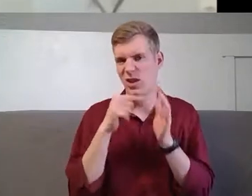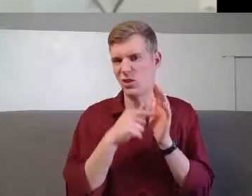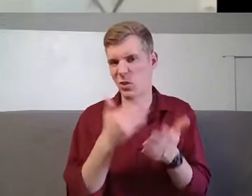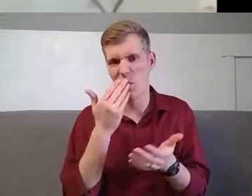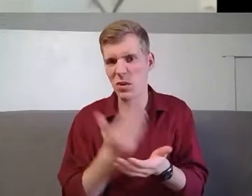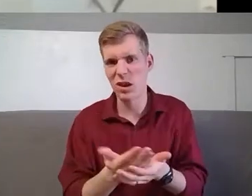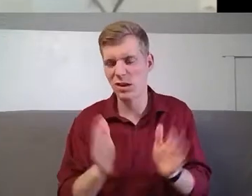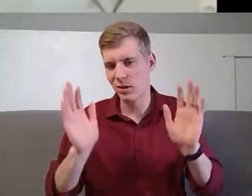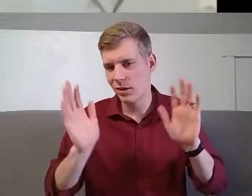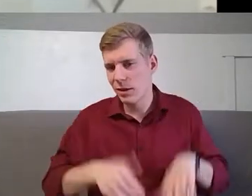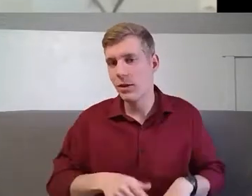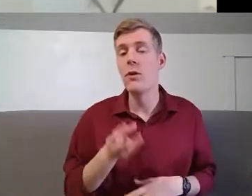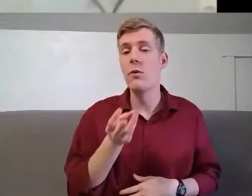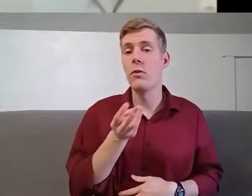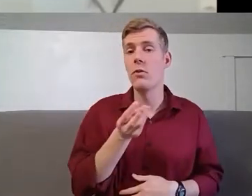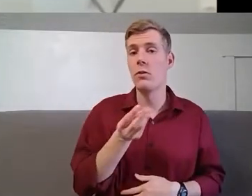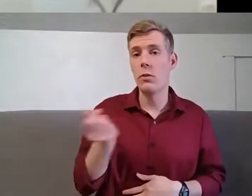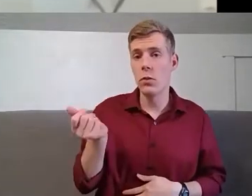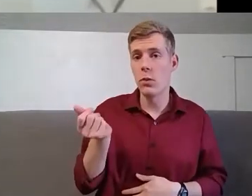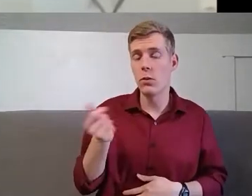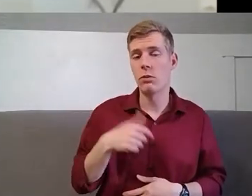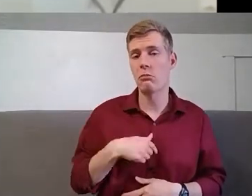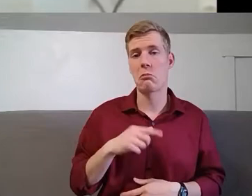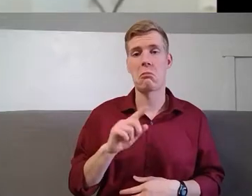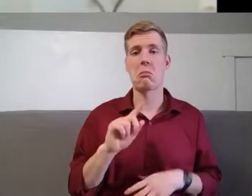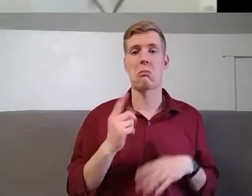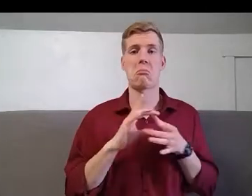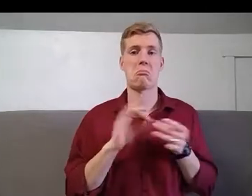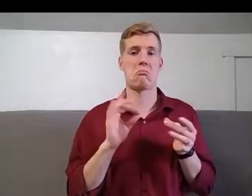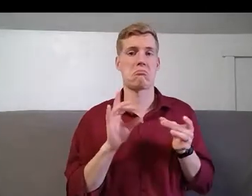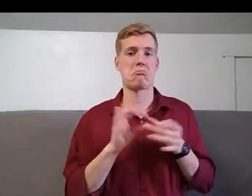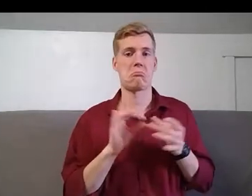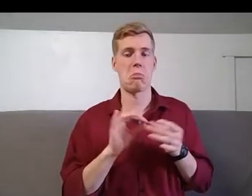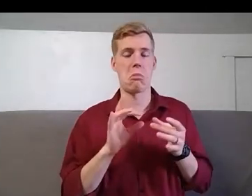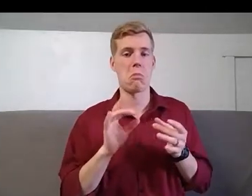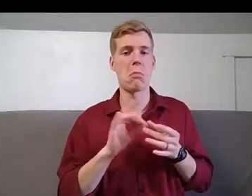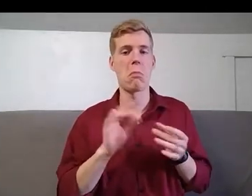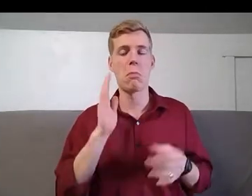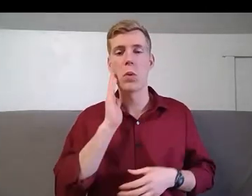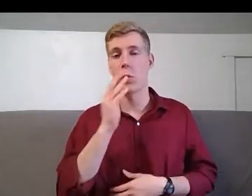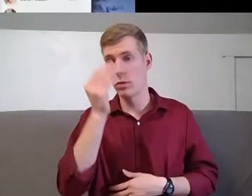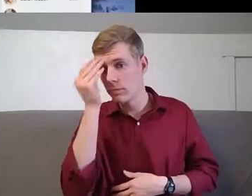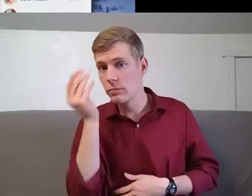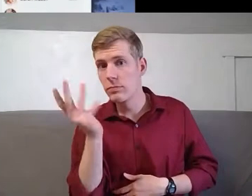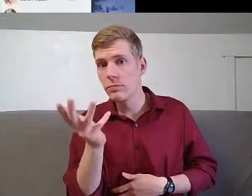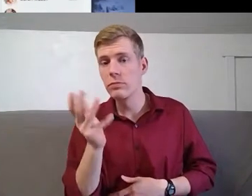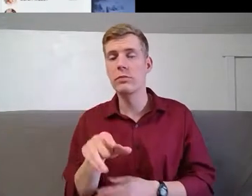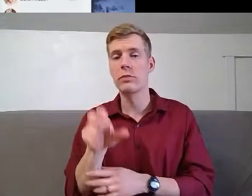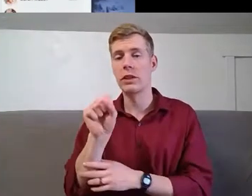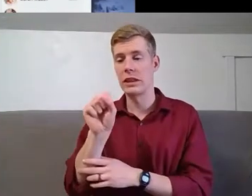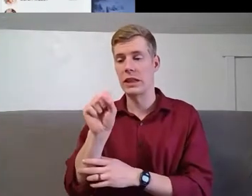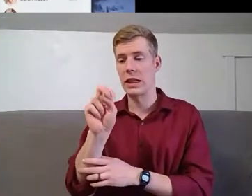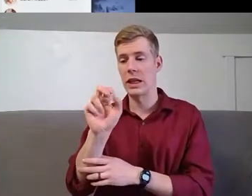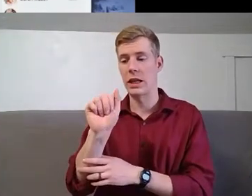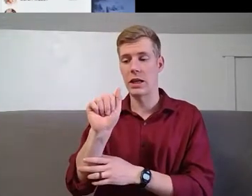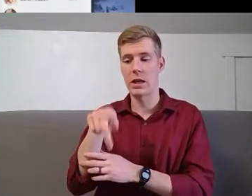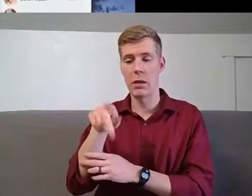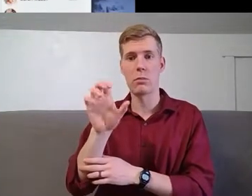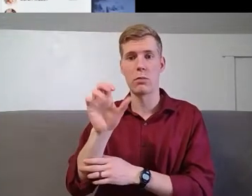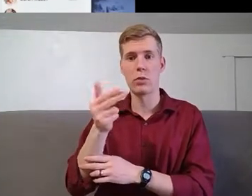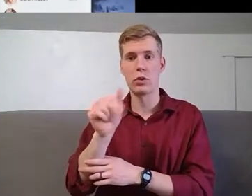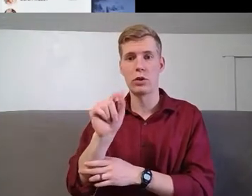well. So a couple of them I'm just going to talk about. But I just wanted to share Snapchat with you.